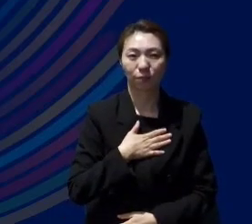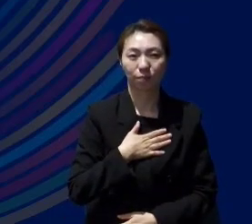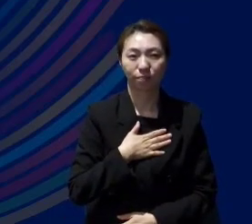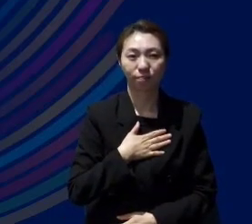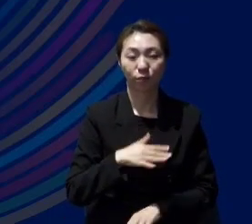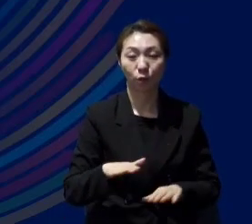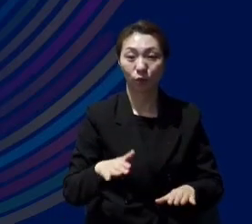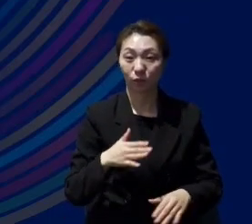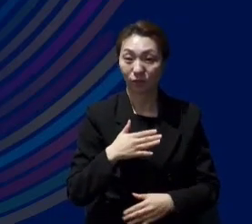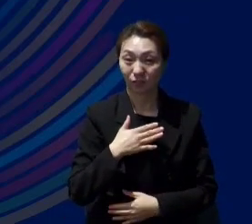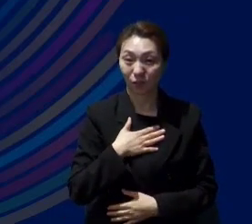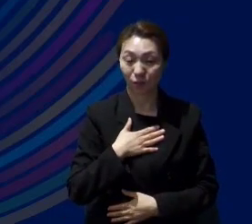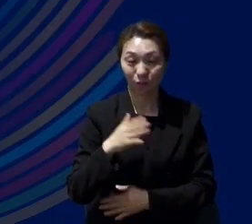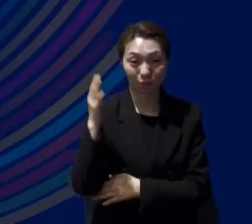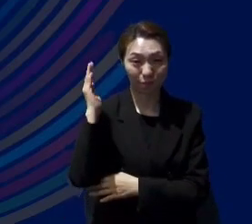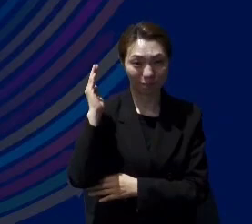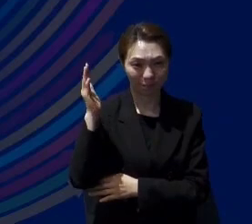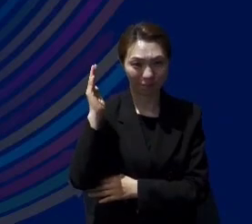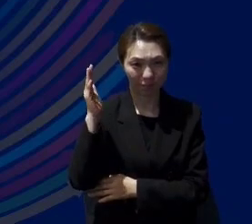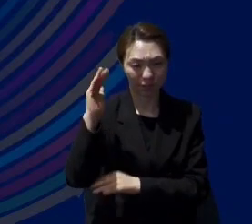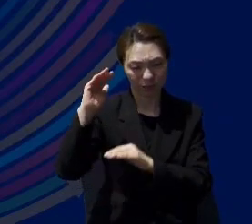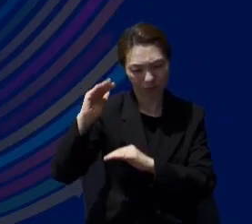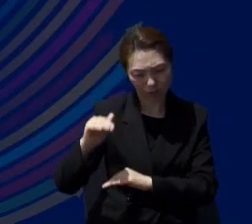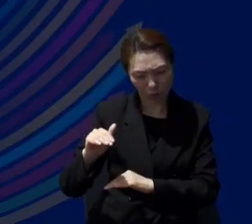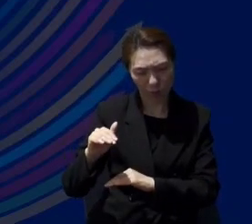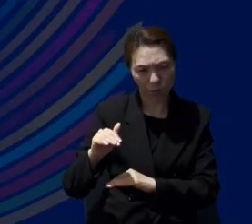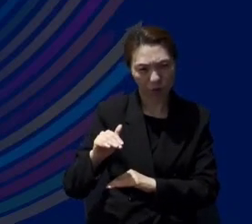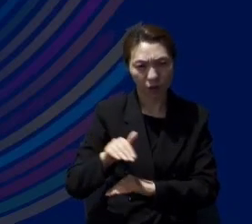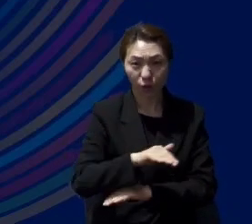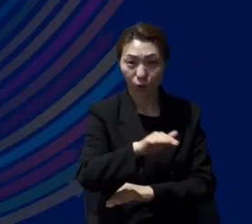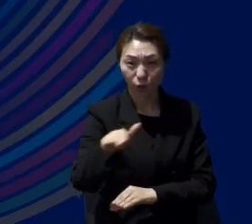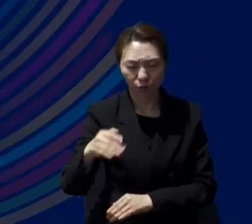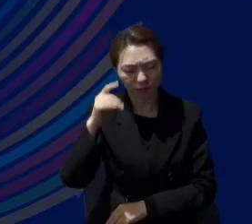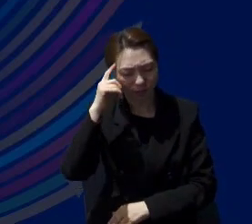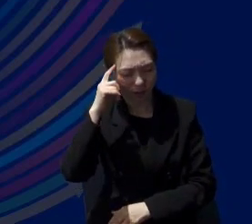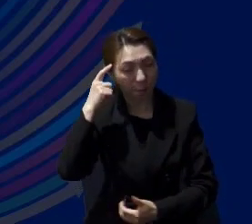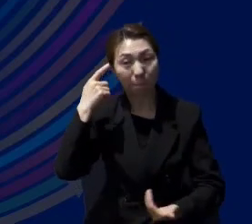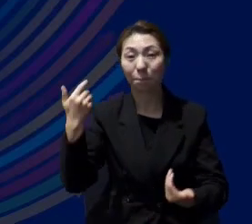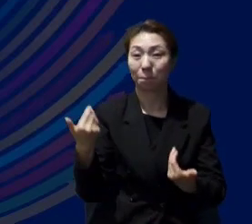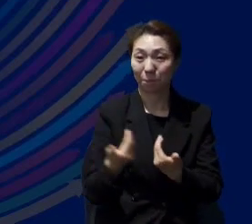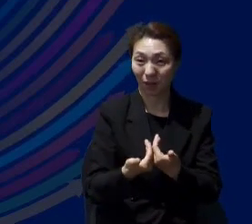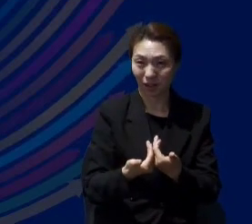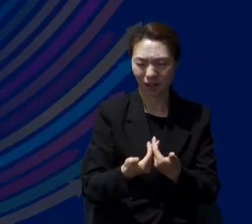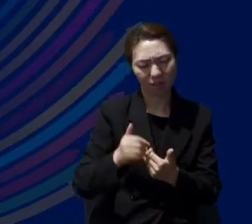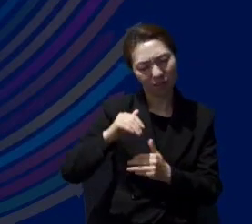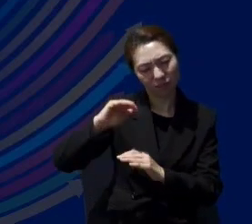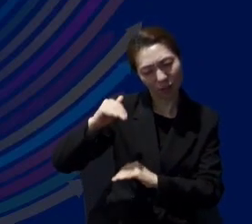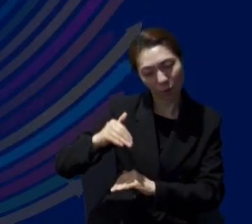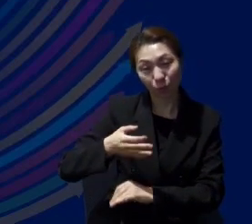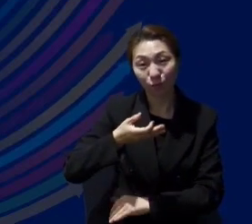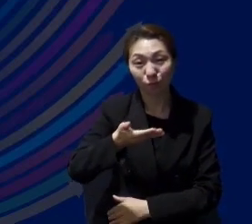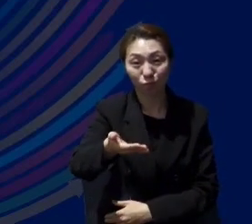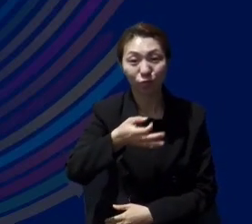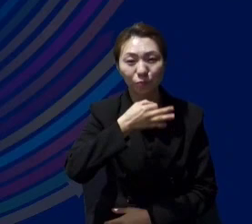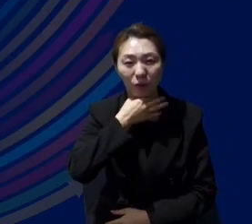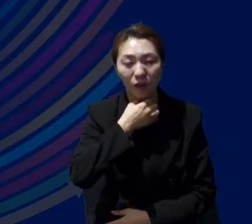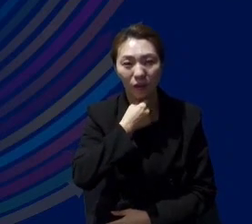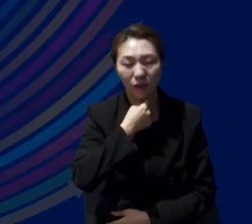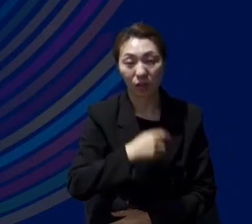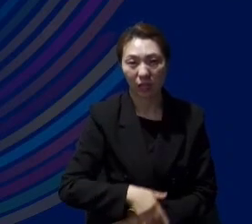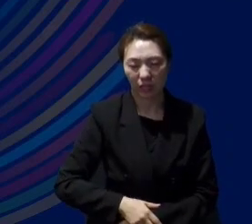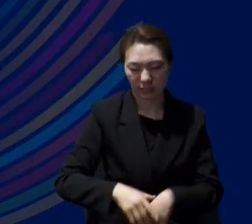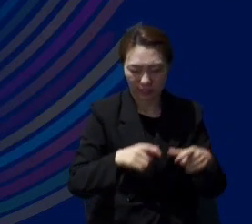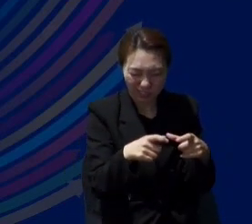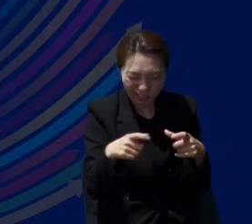the exact opposite direction and really look at big picture data on what are the global health risks in